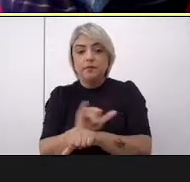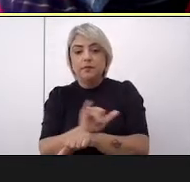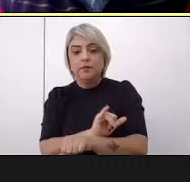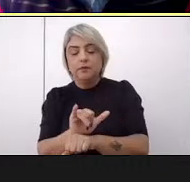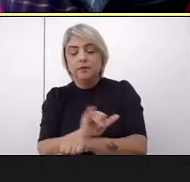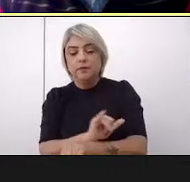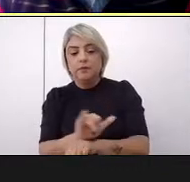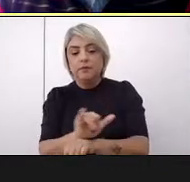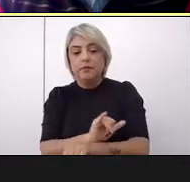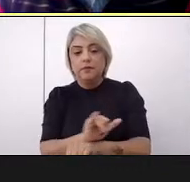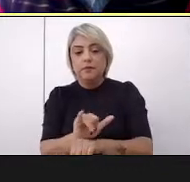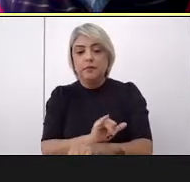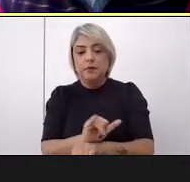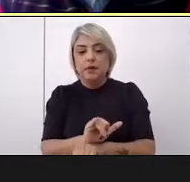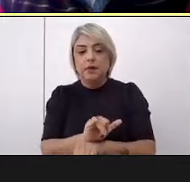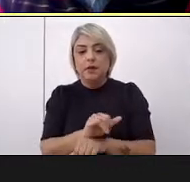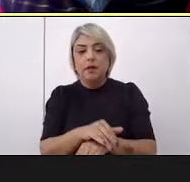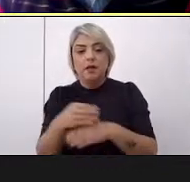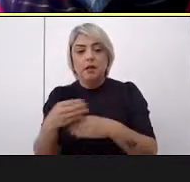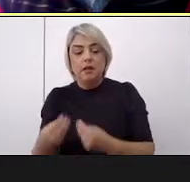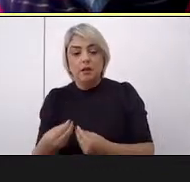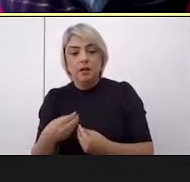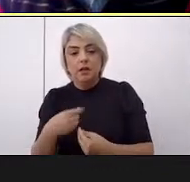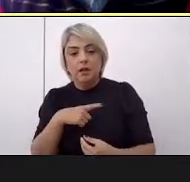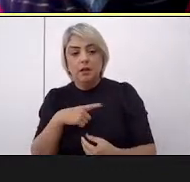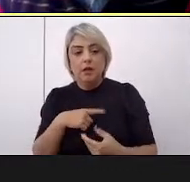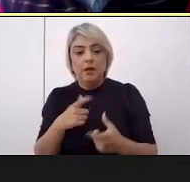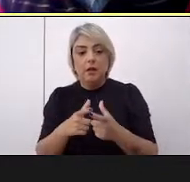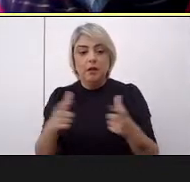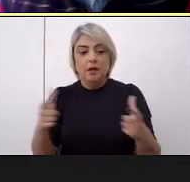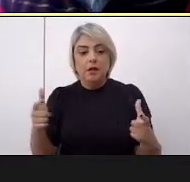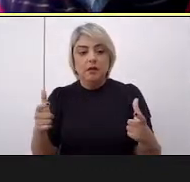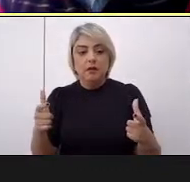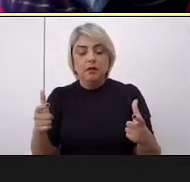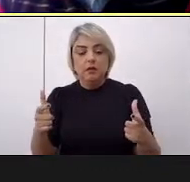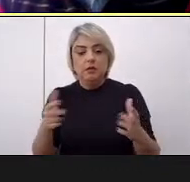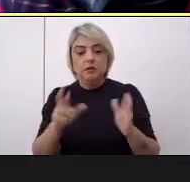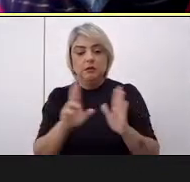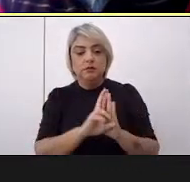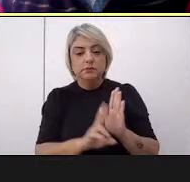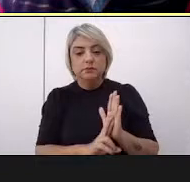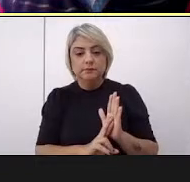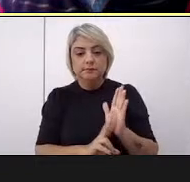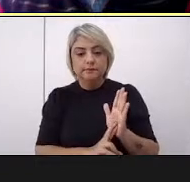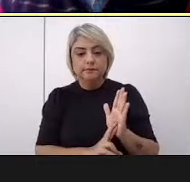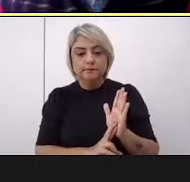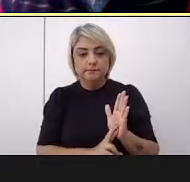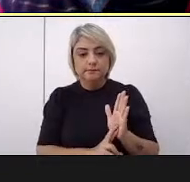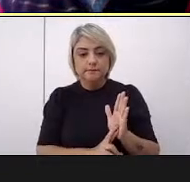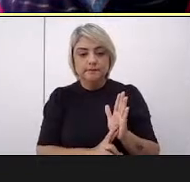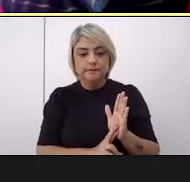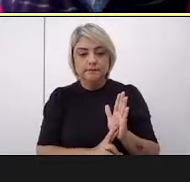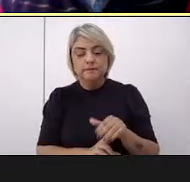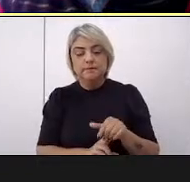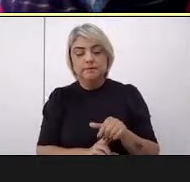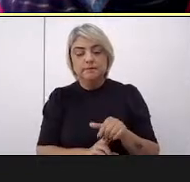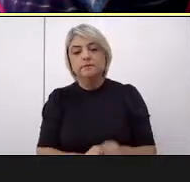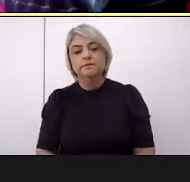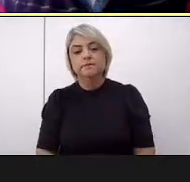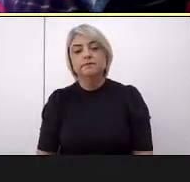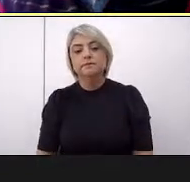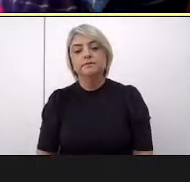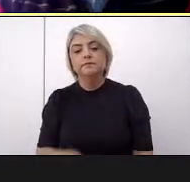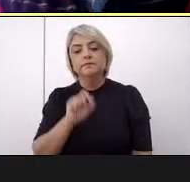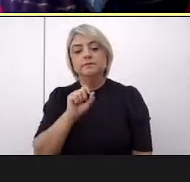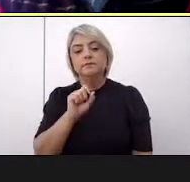and implementation of legal regulations. These approaches draw on Max Weber's comprehensive sociology to